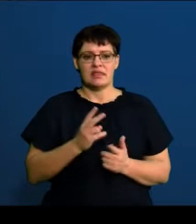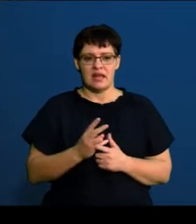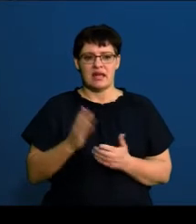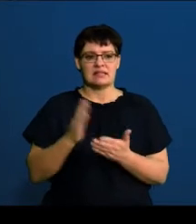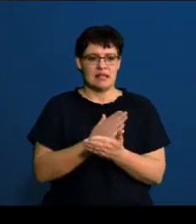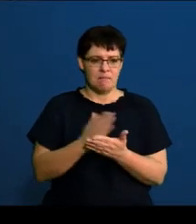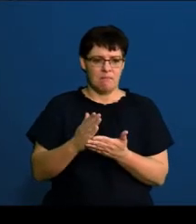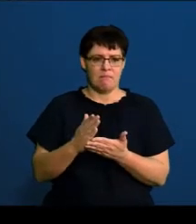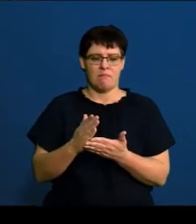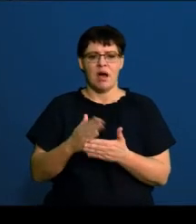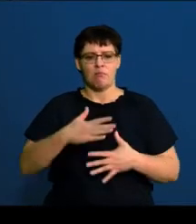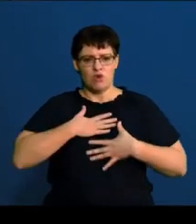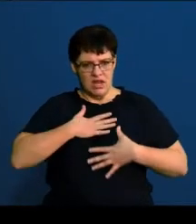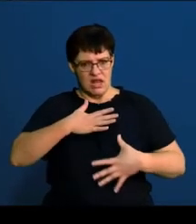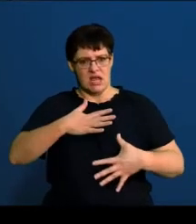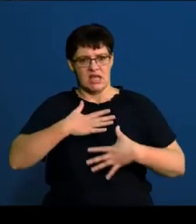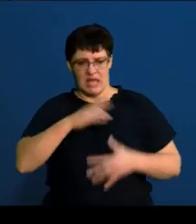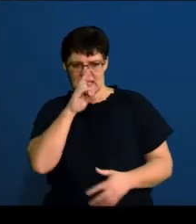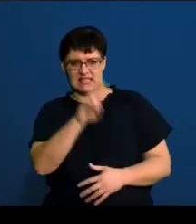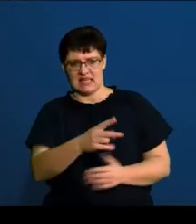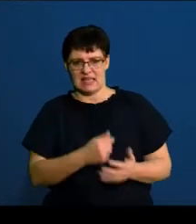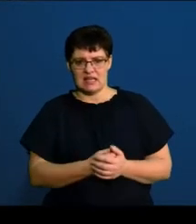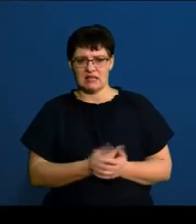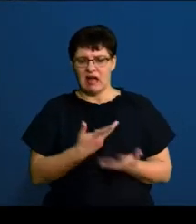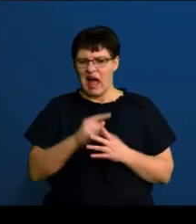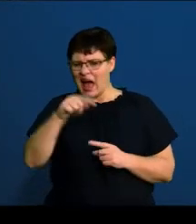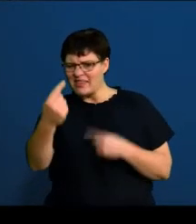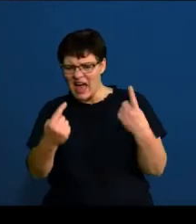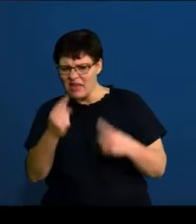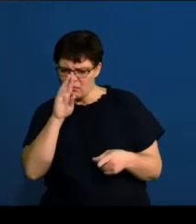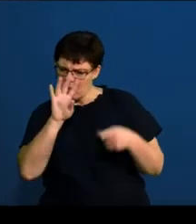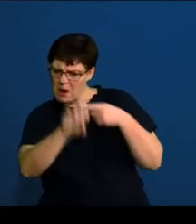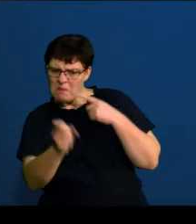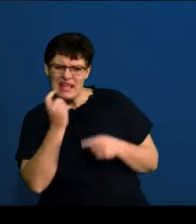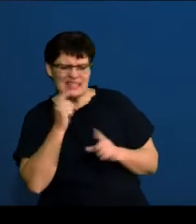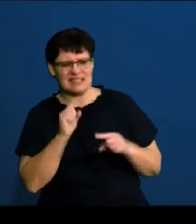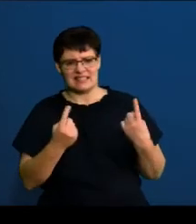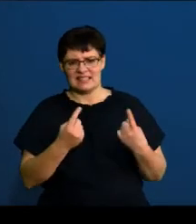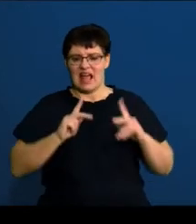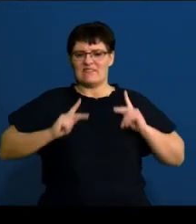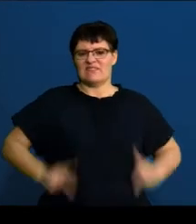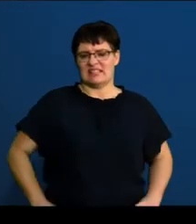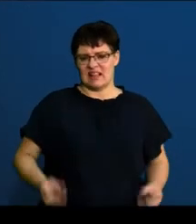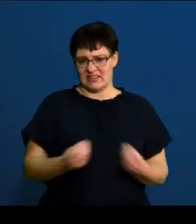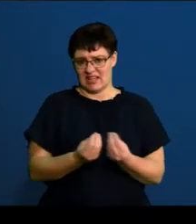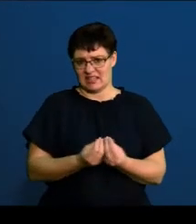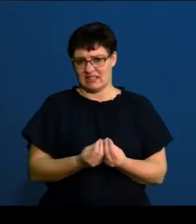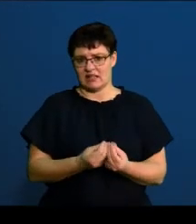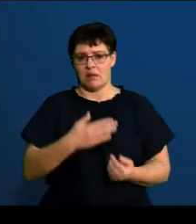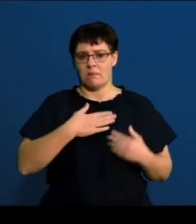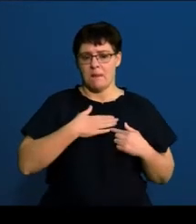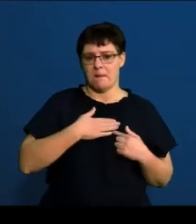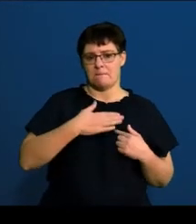very noticeable. There are other less noticeable aspects, which are the physical effects. For example, the